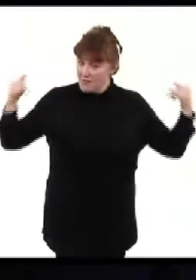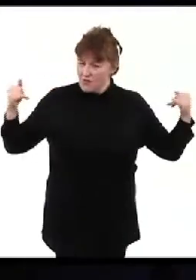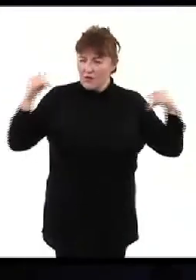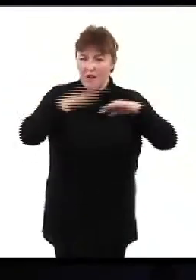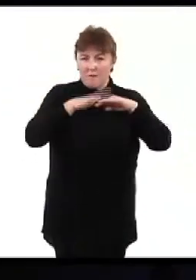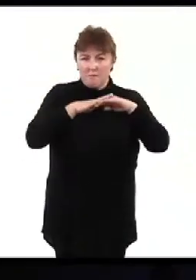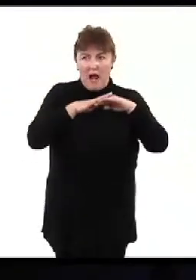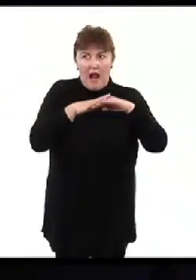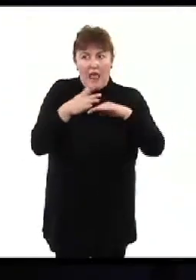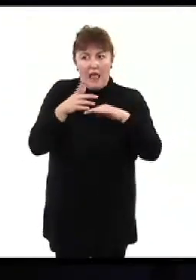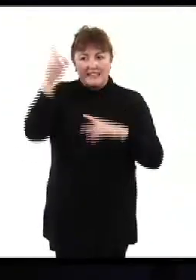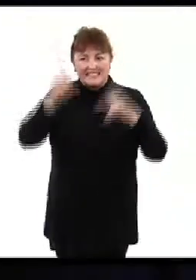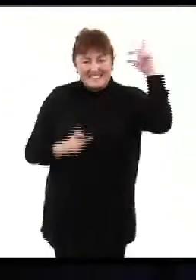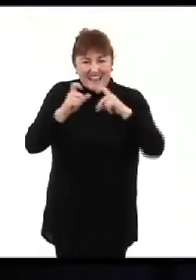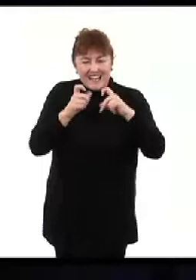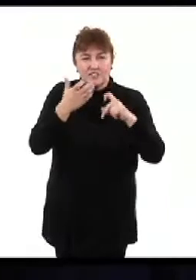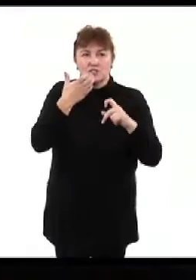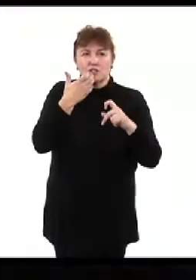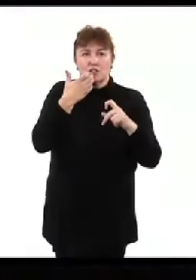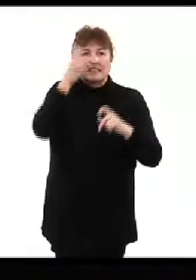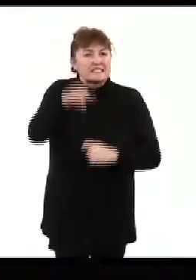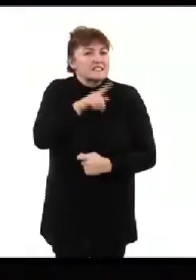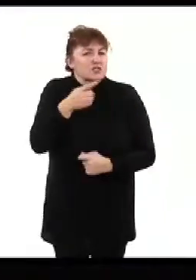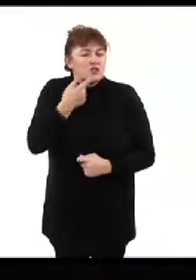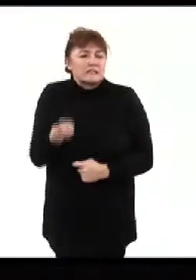particularly when signs look very much like pantomimes.